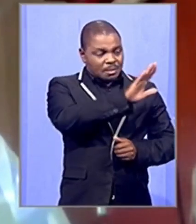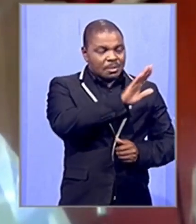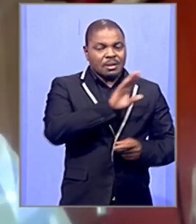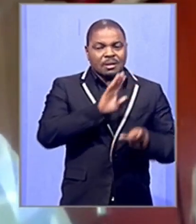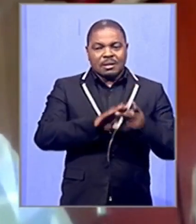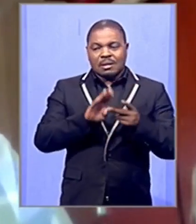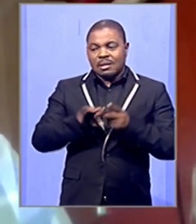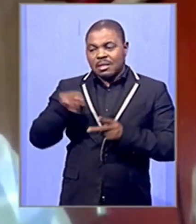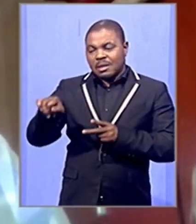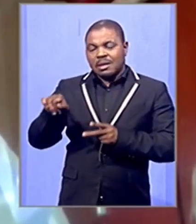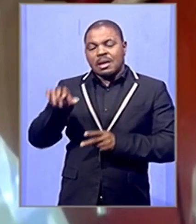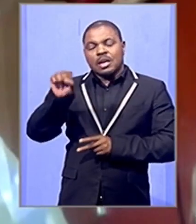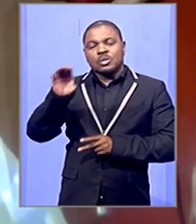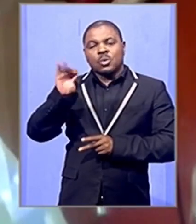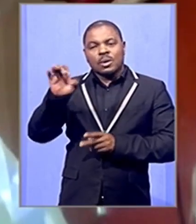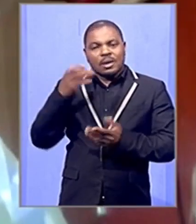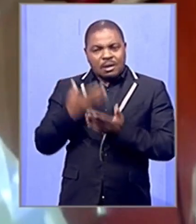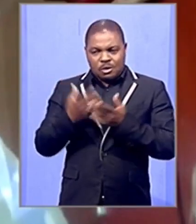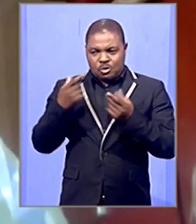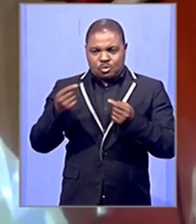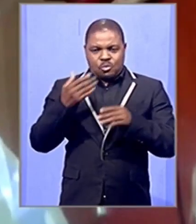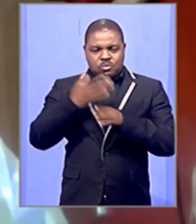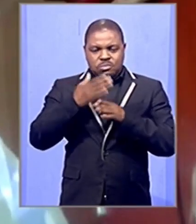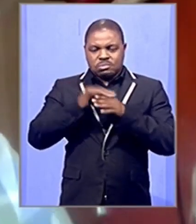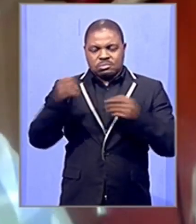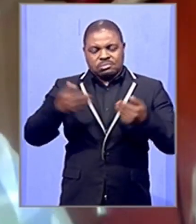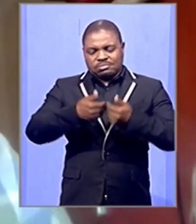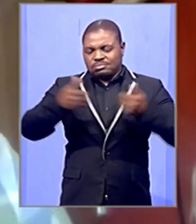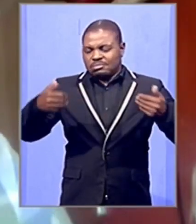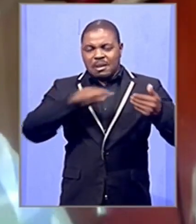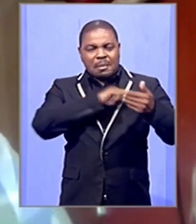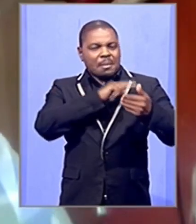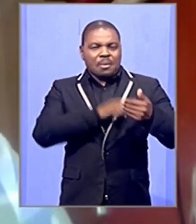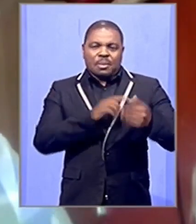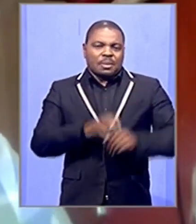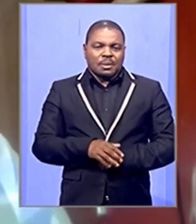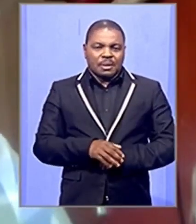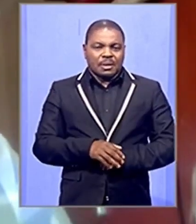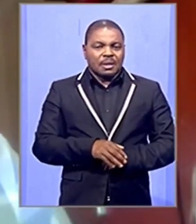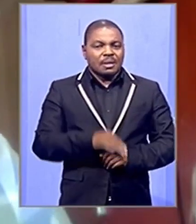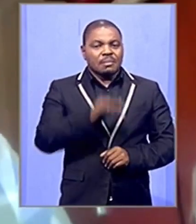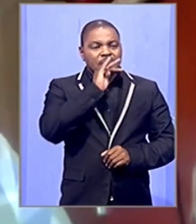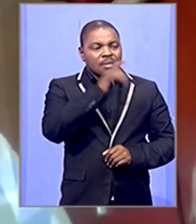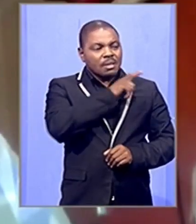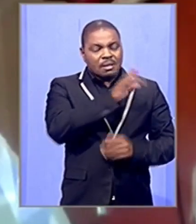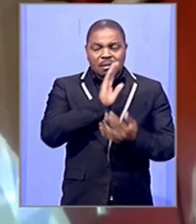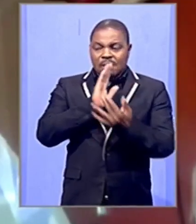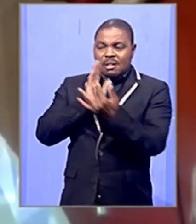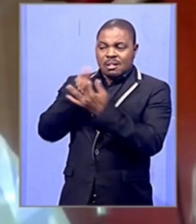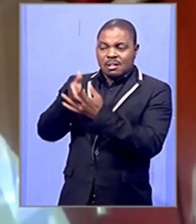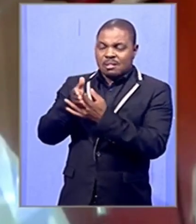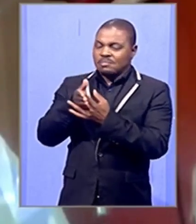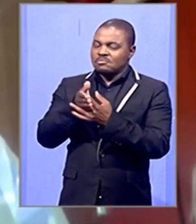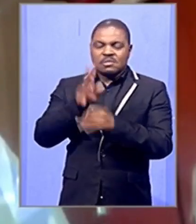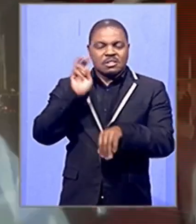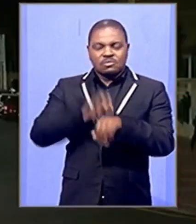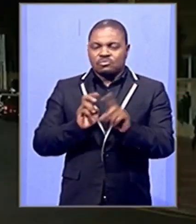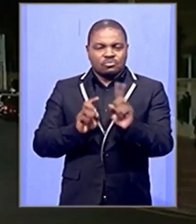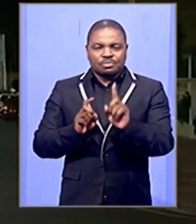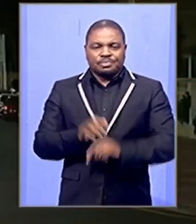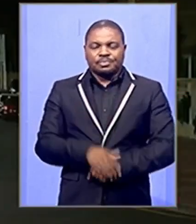do and what the state-owned enterprises can do is such that it doesn't require any interference on the part of the